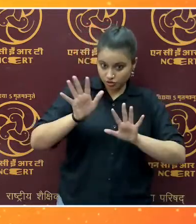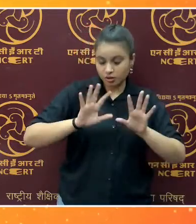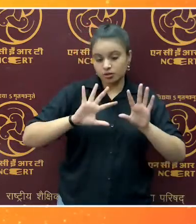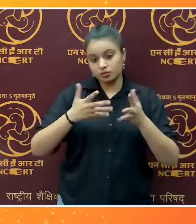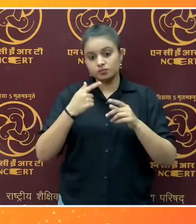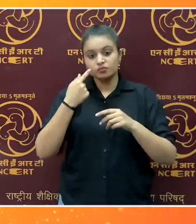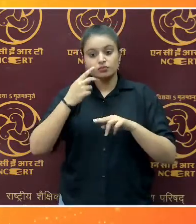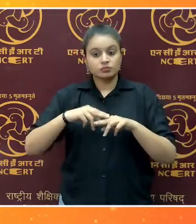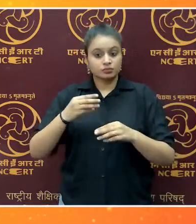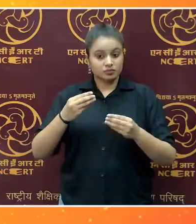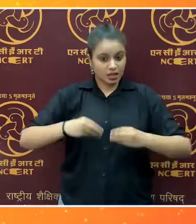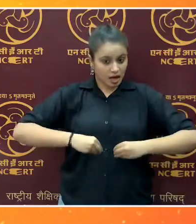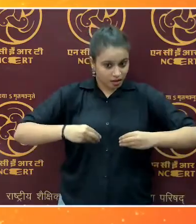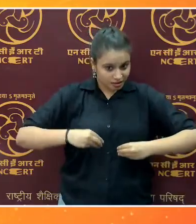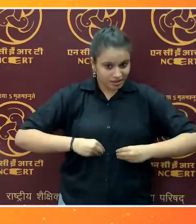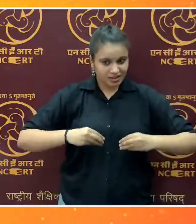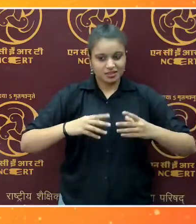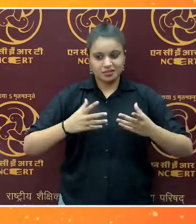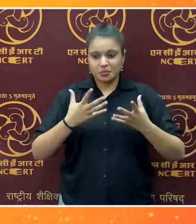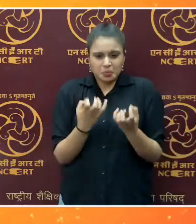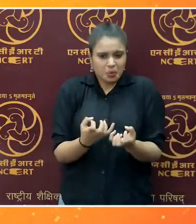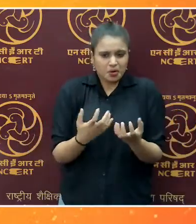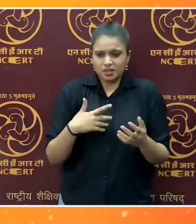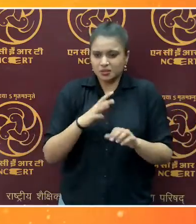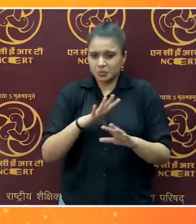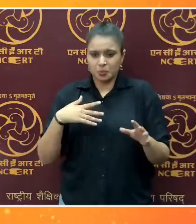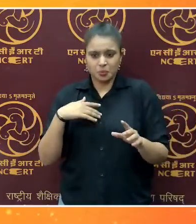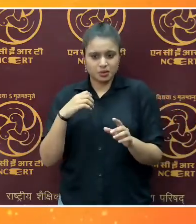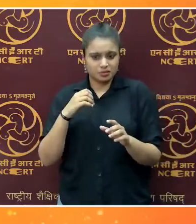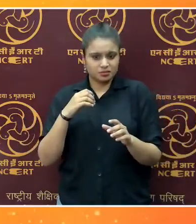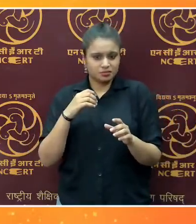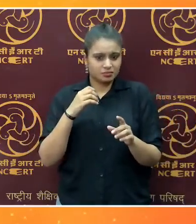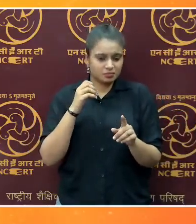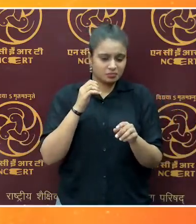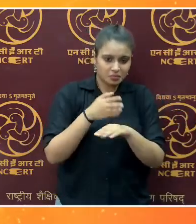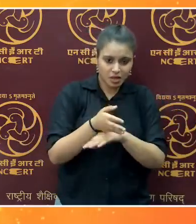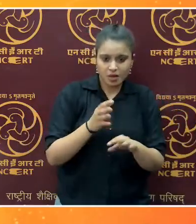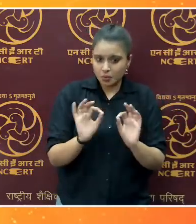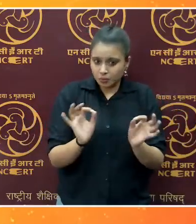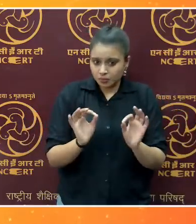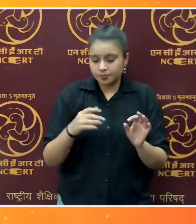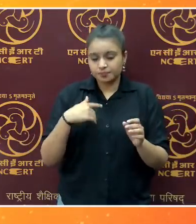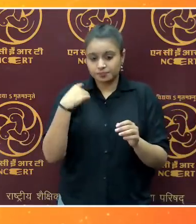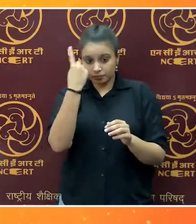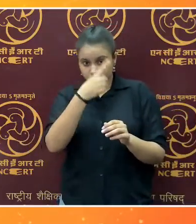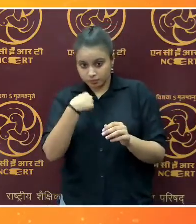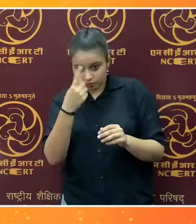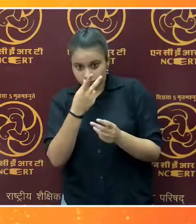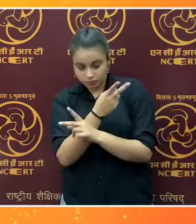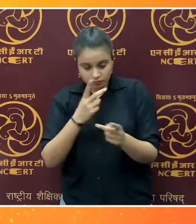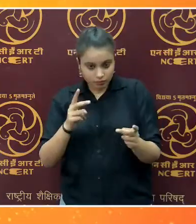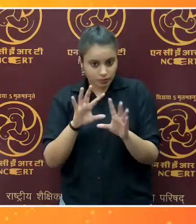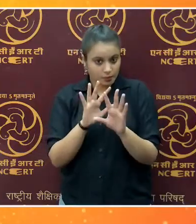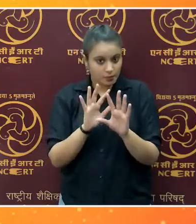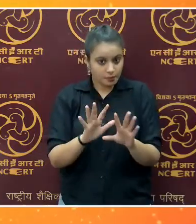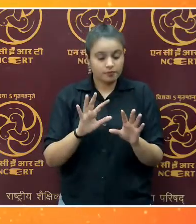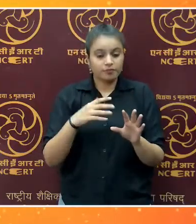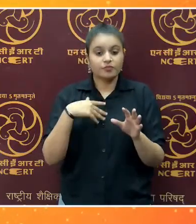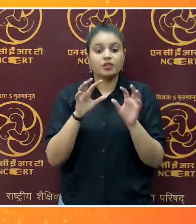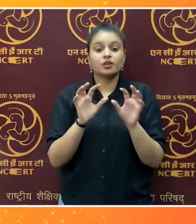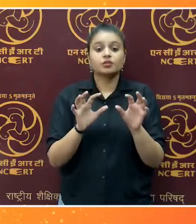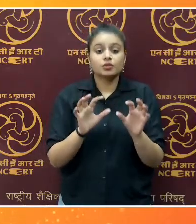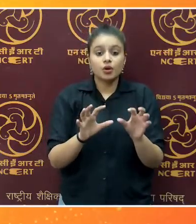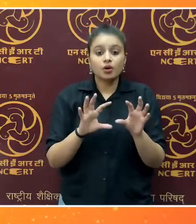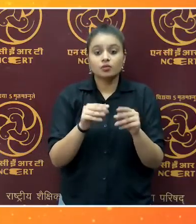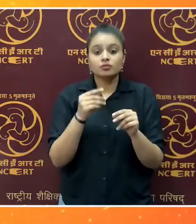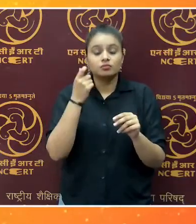are hungry or angry, when you should not bother them. Yeah, when there are they're many cases aggressive. of dog bites or